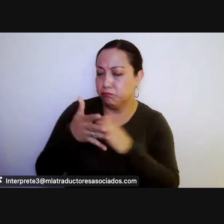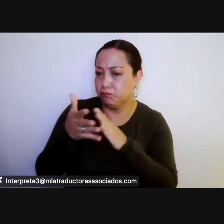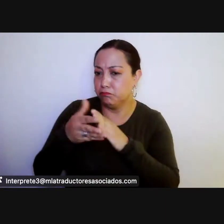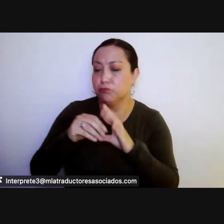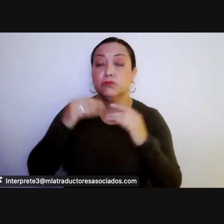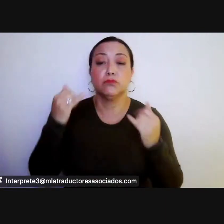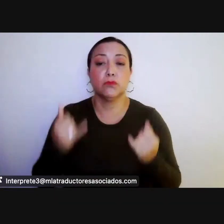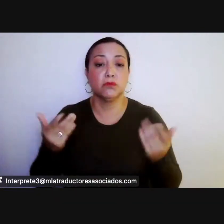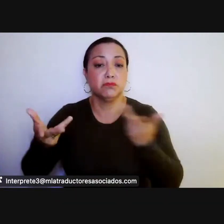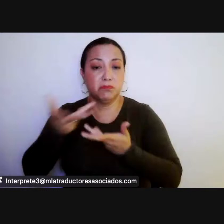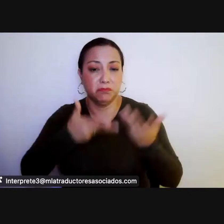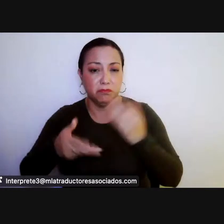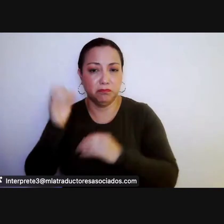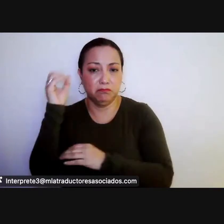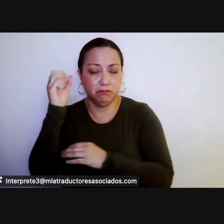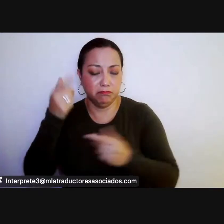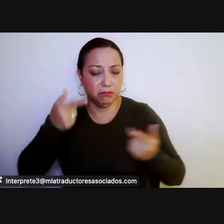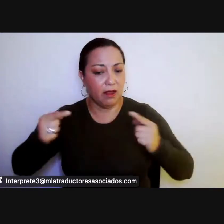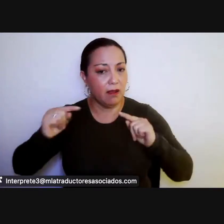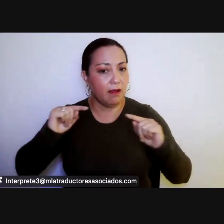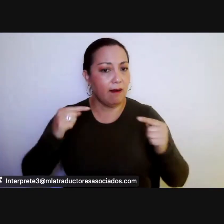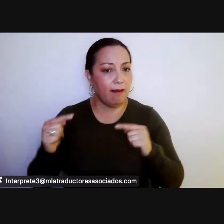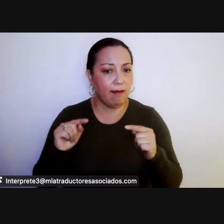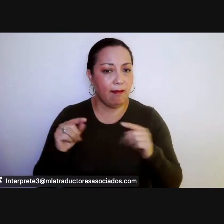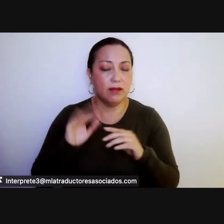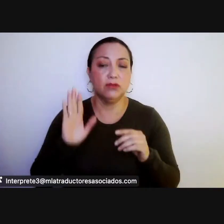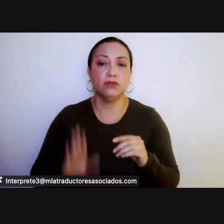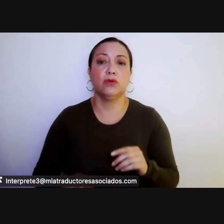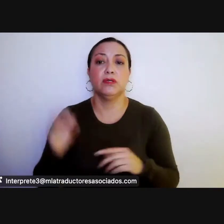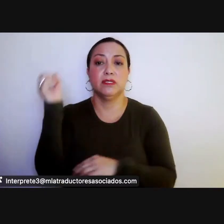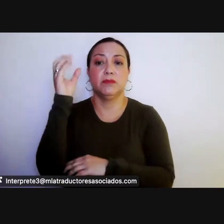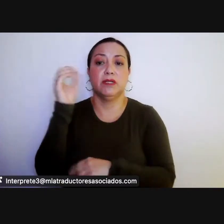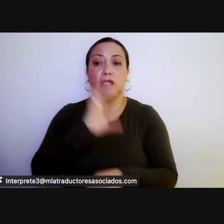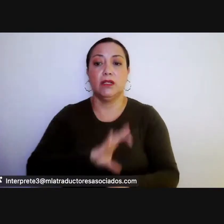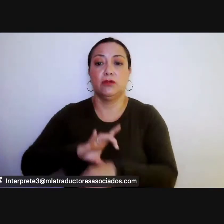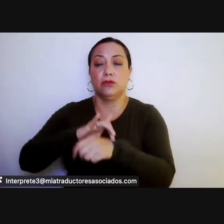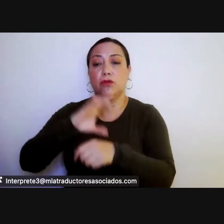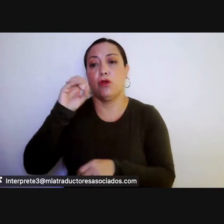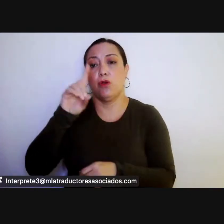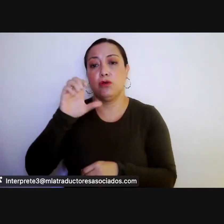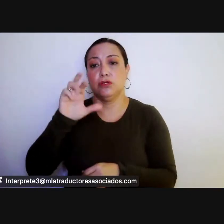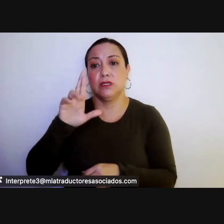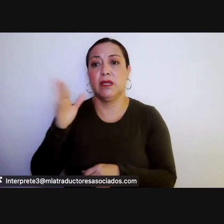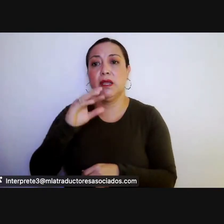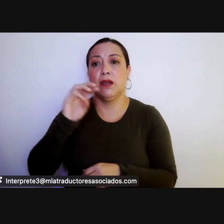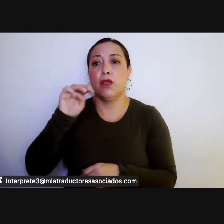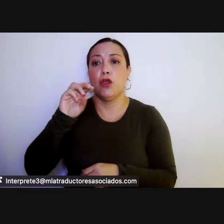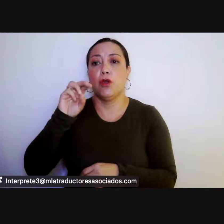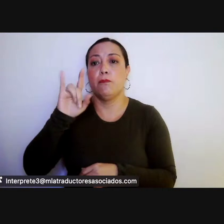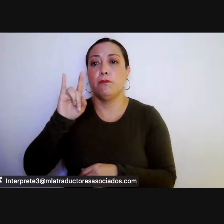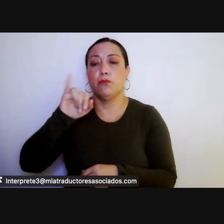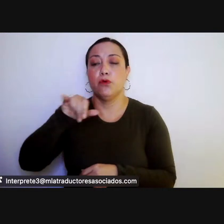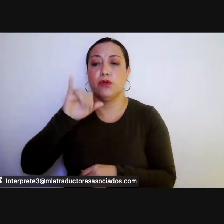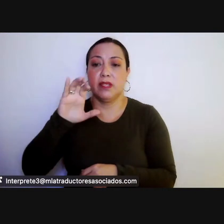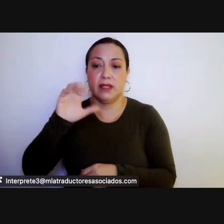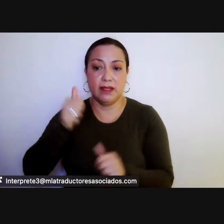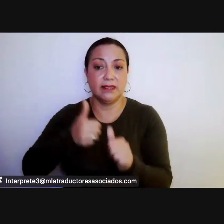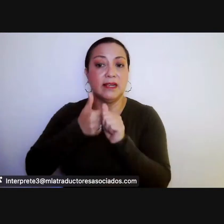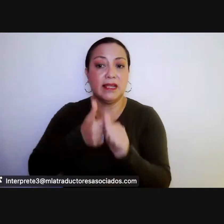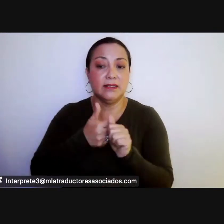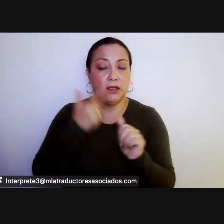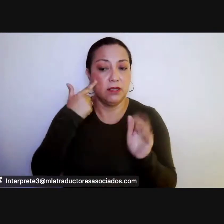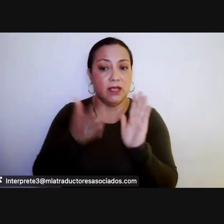component of presentation and discussion in this seminar will be Dr. Oscar Mujica, who is our regional